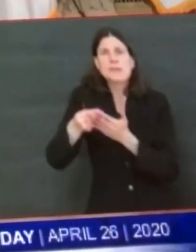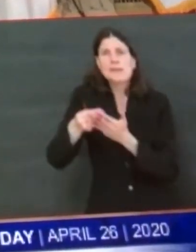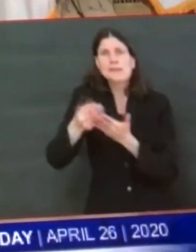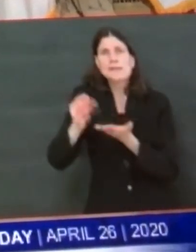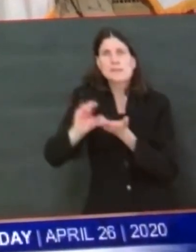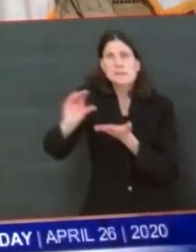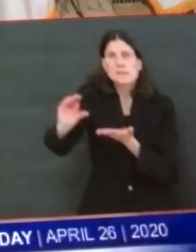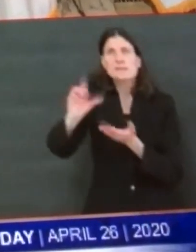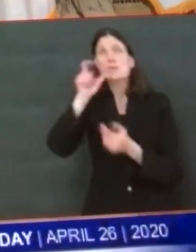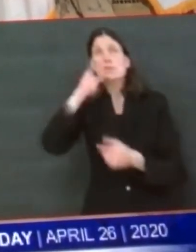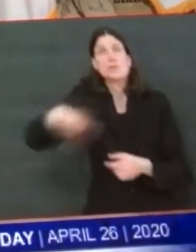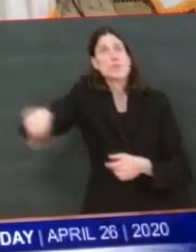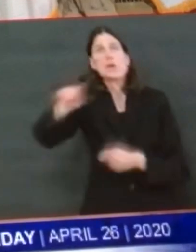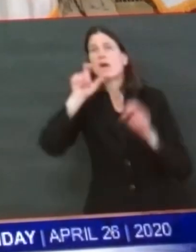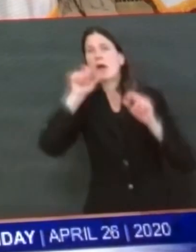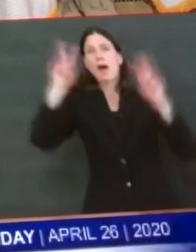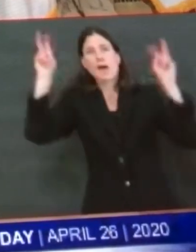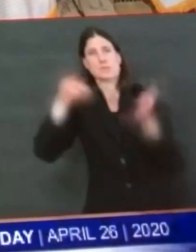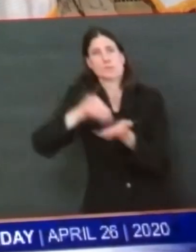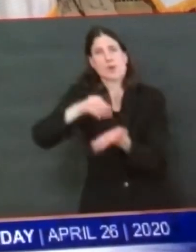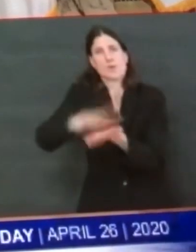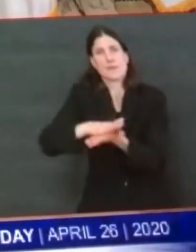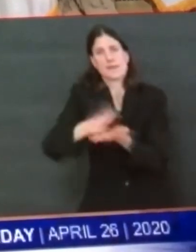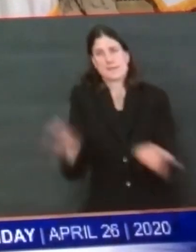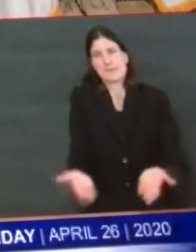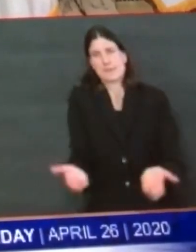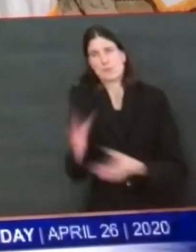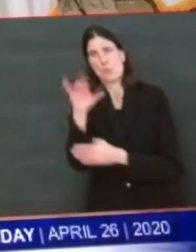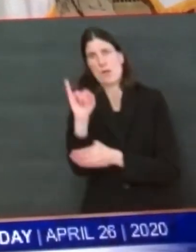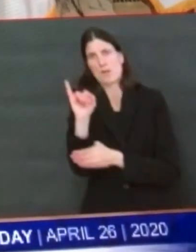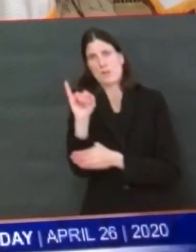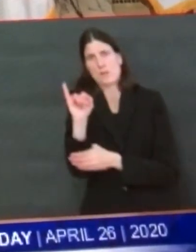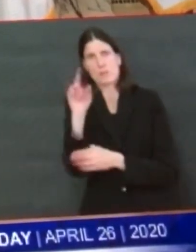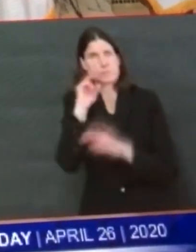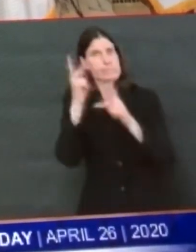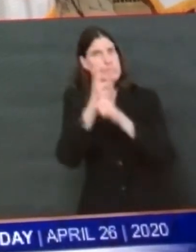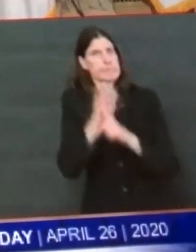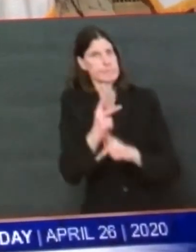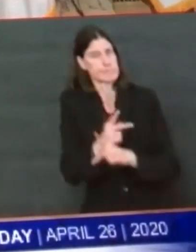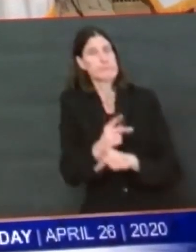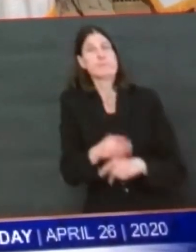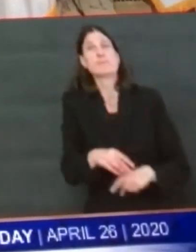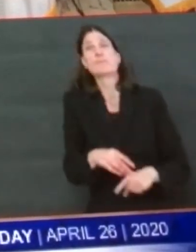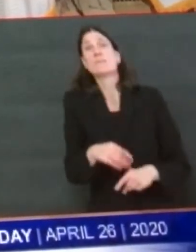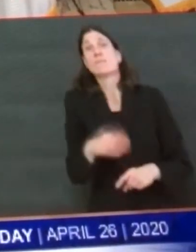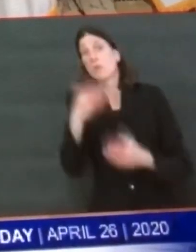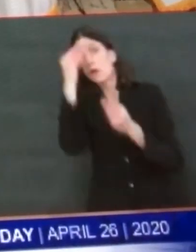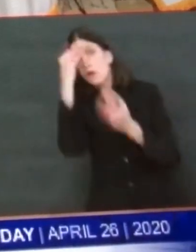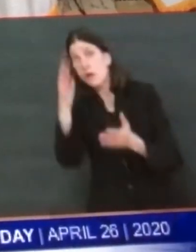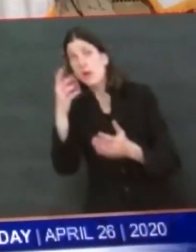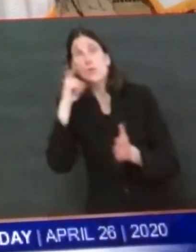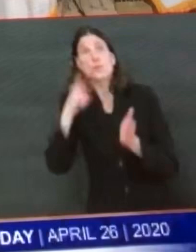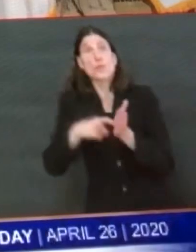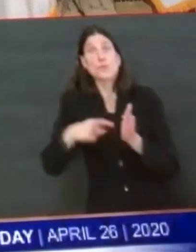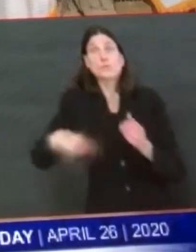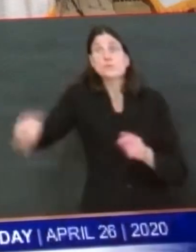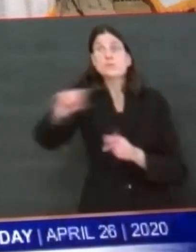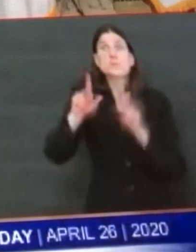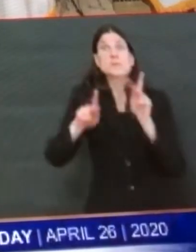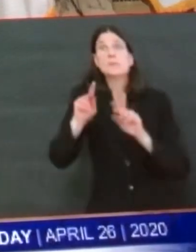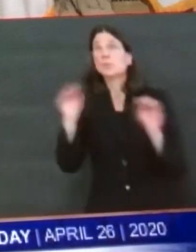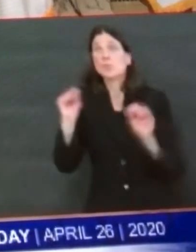undocumented community. I can tell you we're doing an awful lot around food delivery. In fact, we just had a